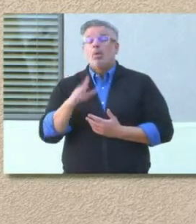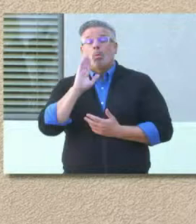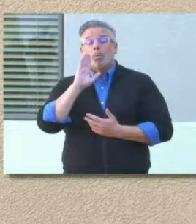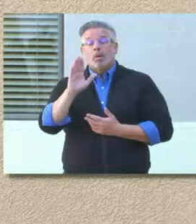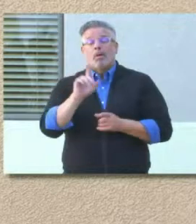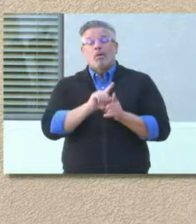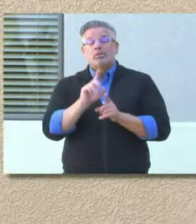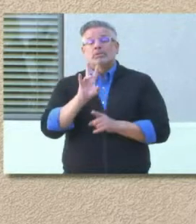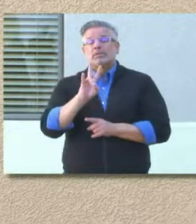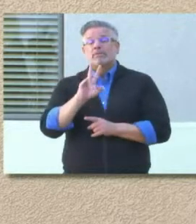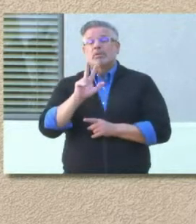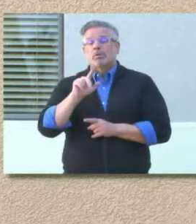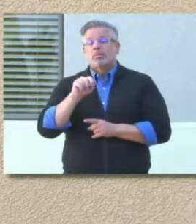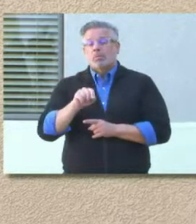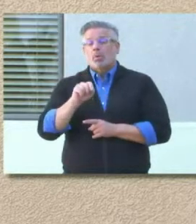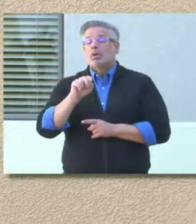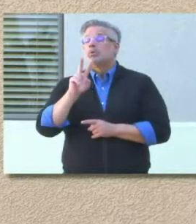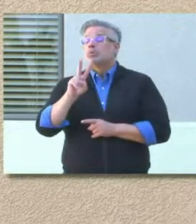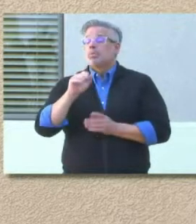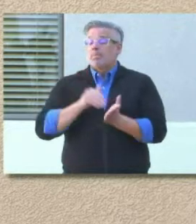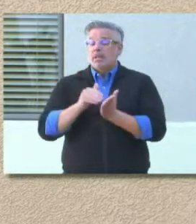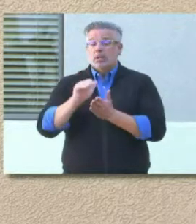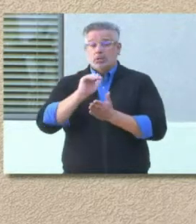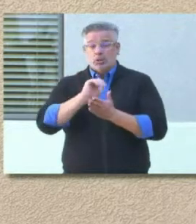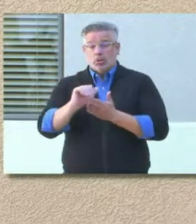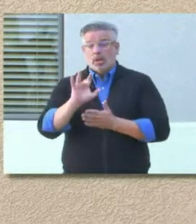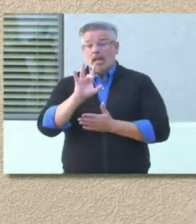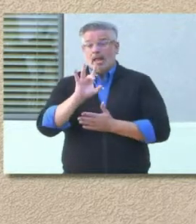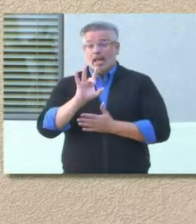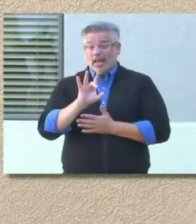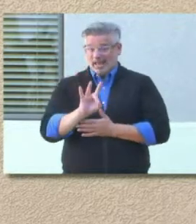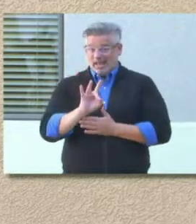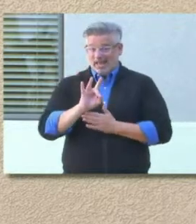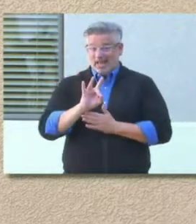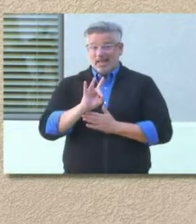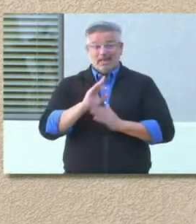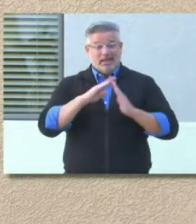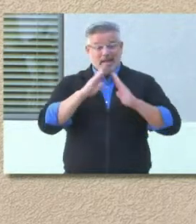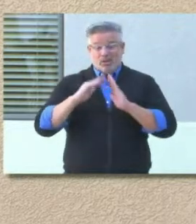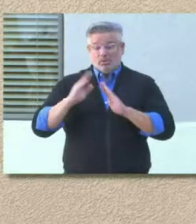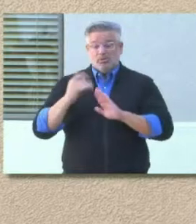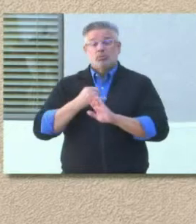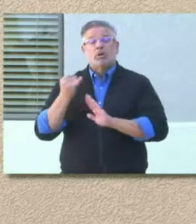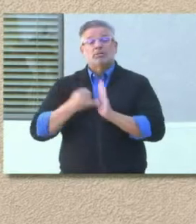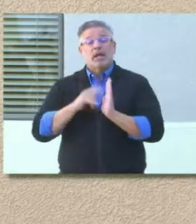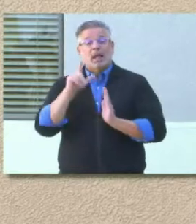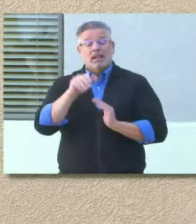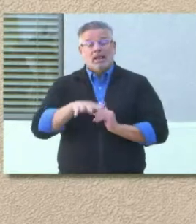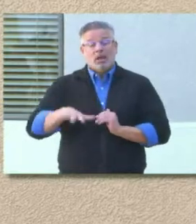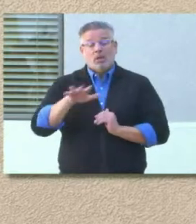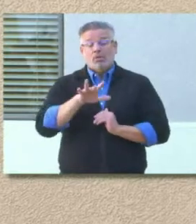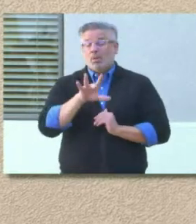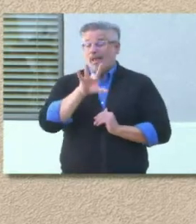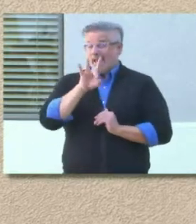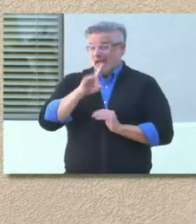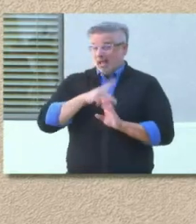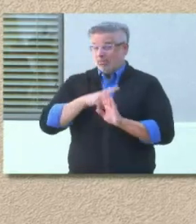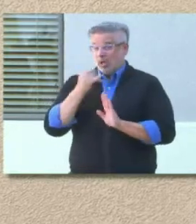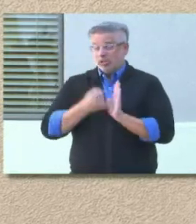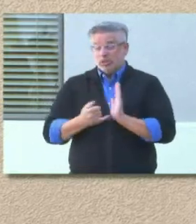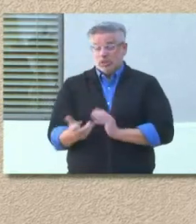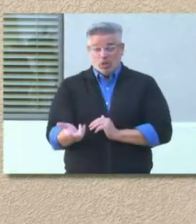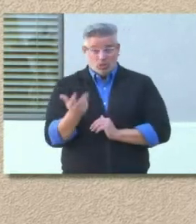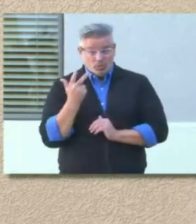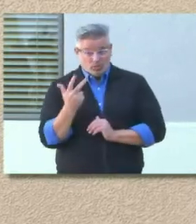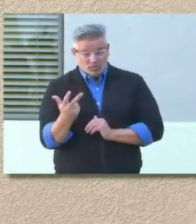additional $73.2 million to 8 projects in the LA area. And of those 8 projects, 3